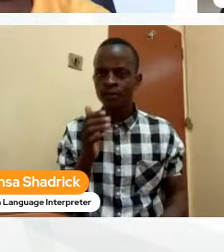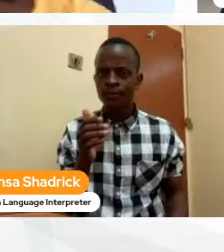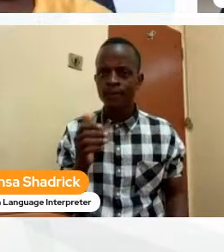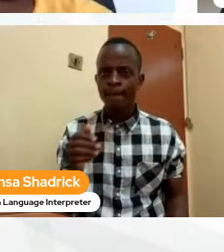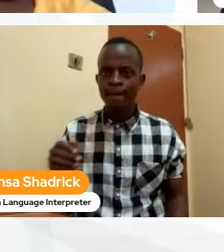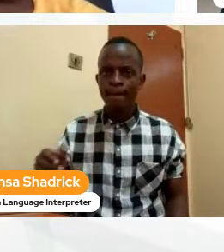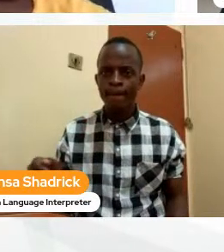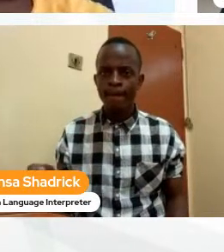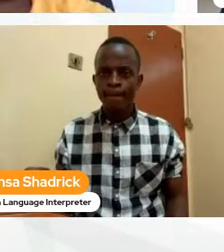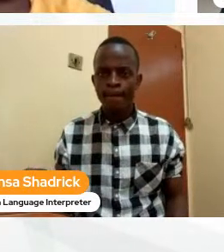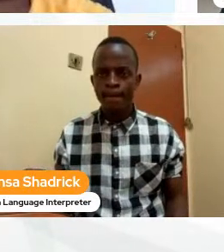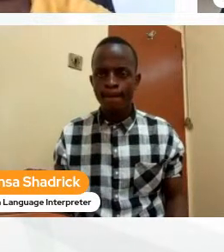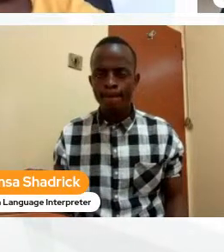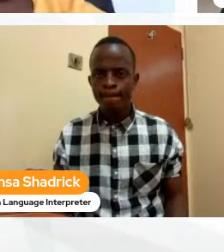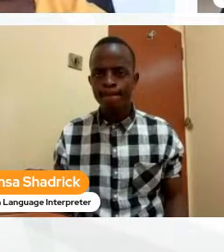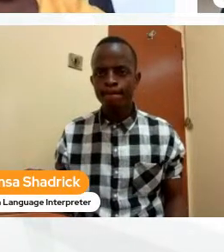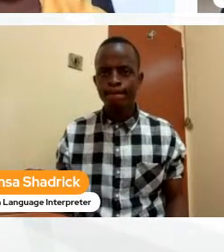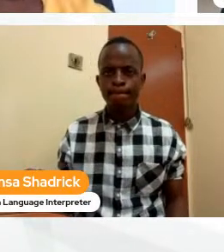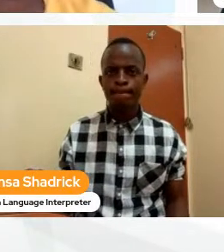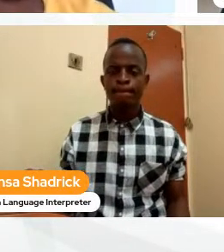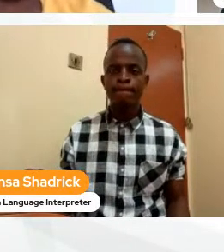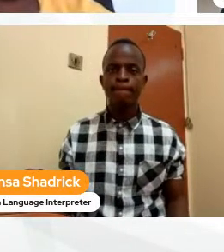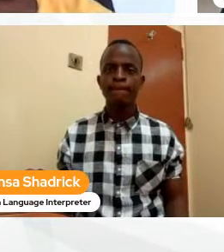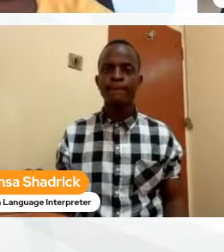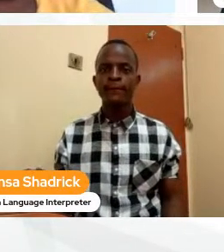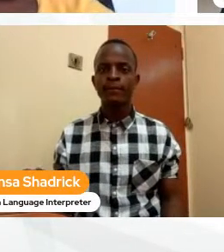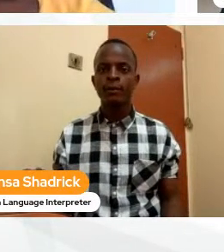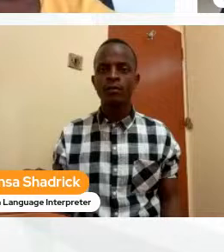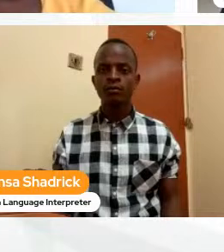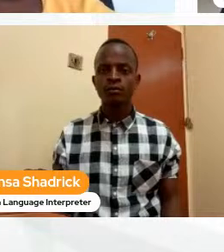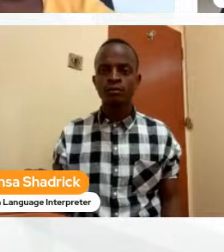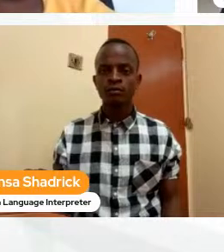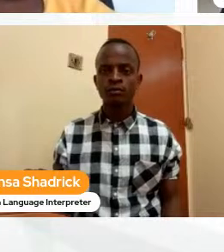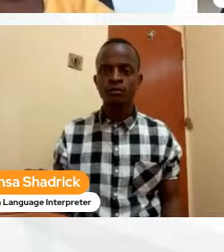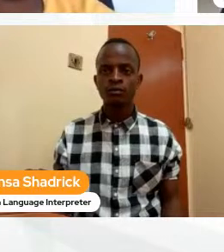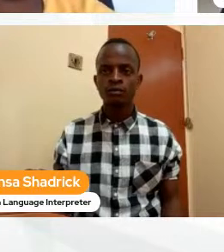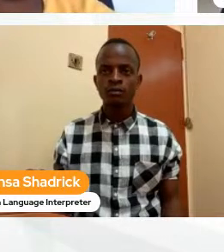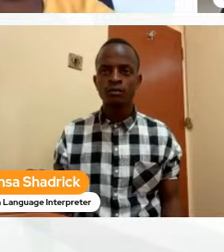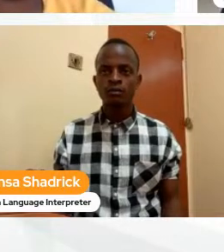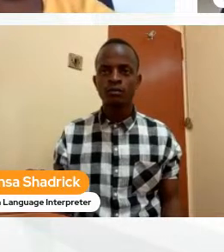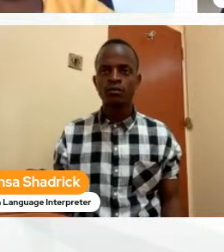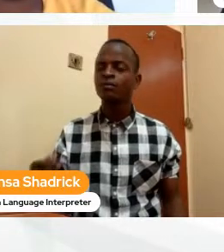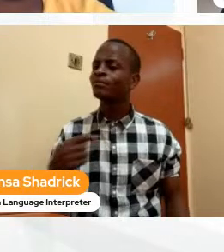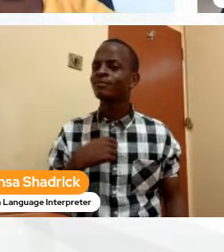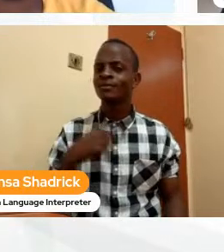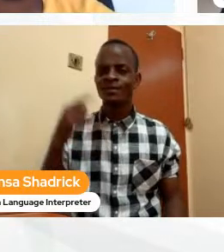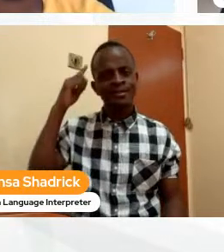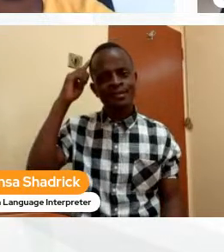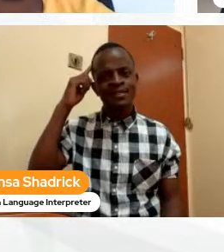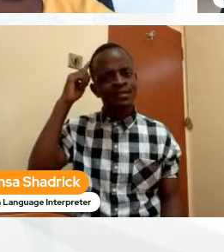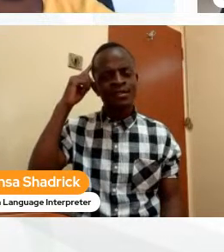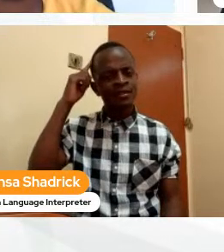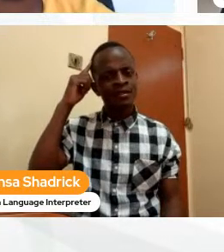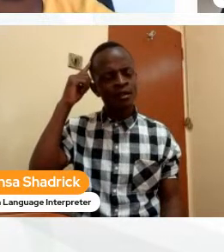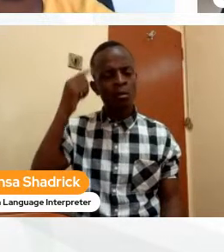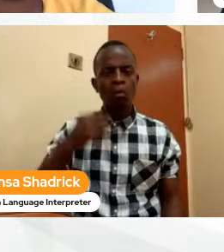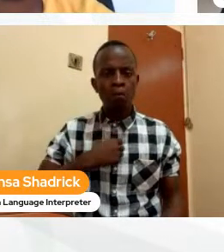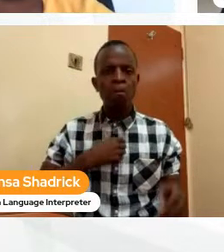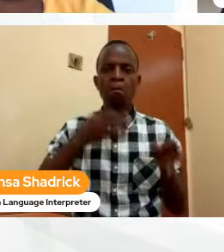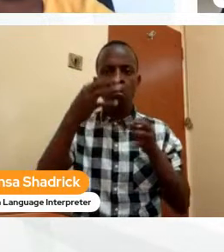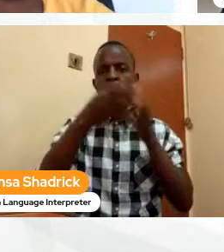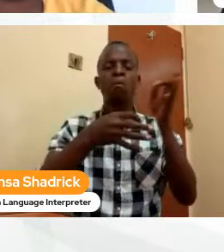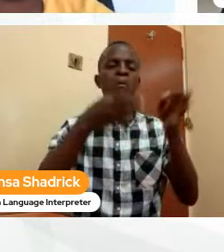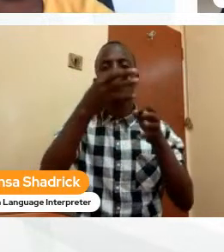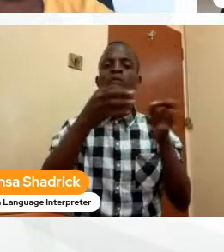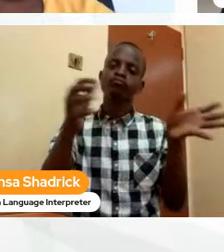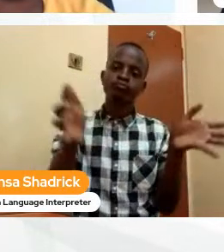we were able to award them. And I have no doubt that we are going to receive positive feedback from there. So we want to